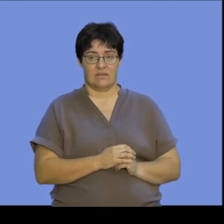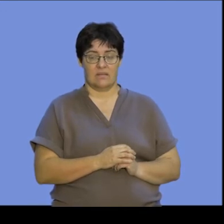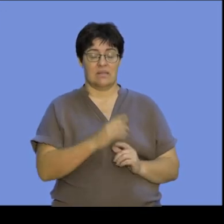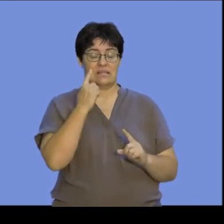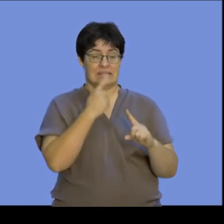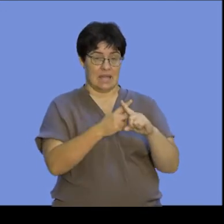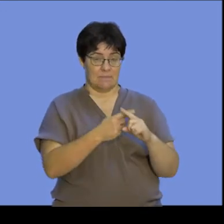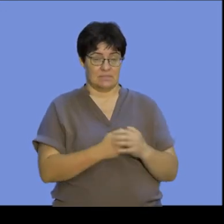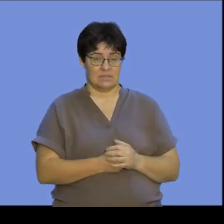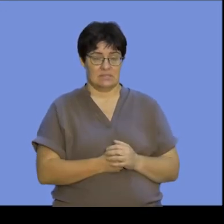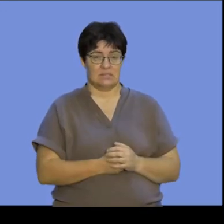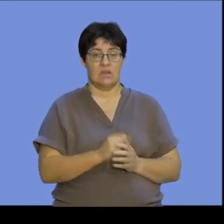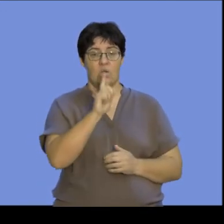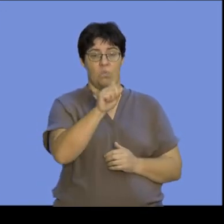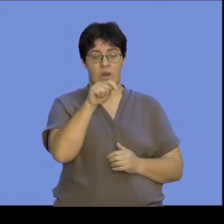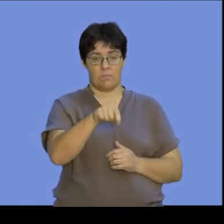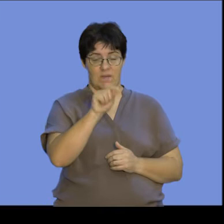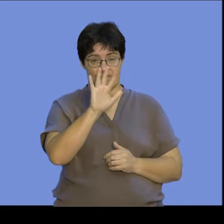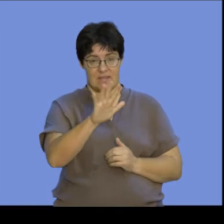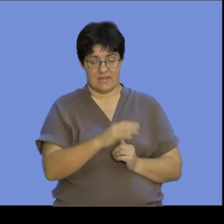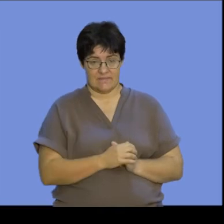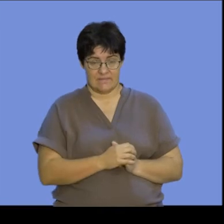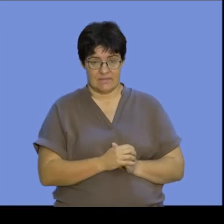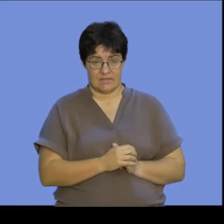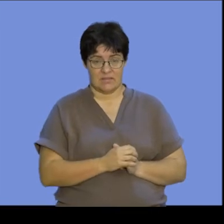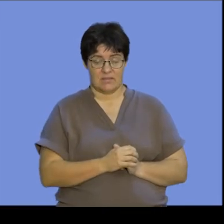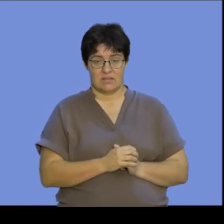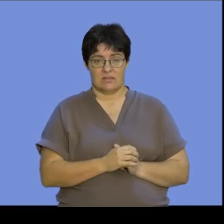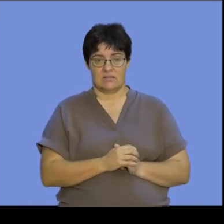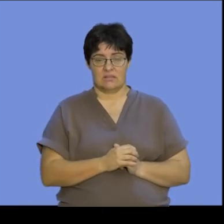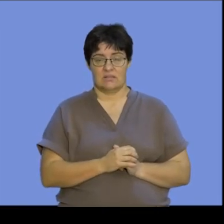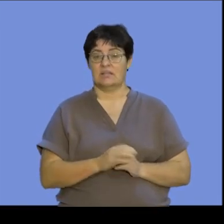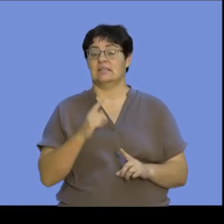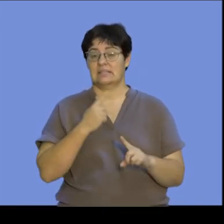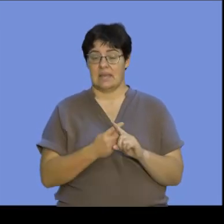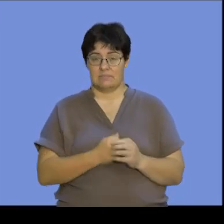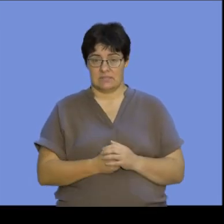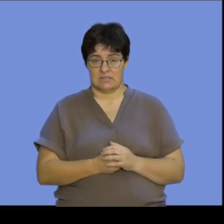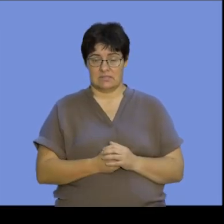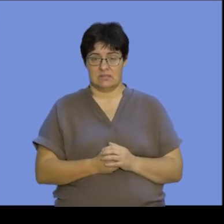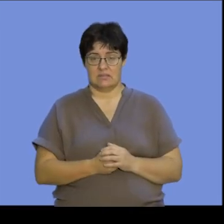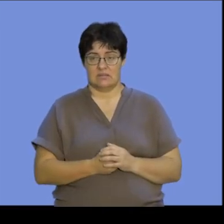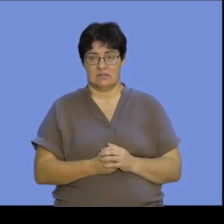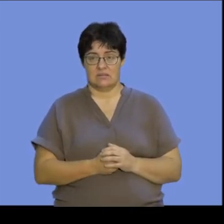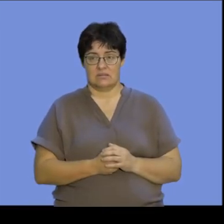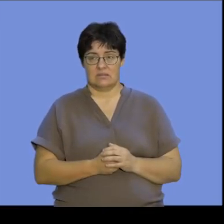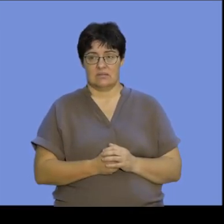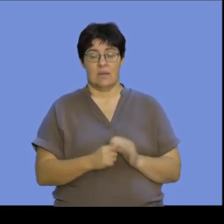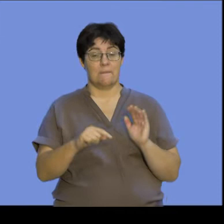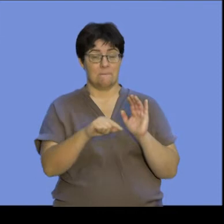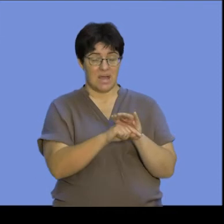times 1.5, 5 times, let's do the bracket,